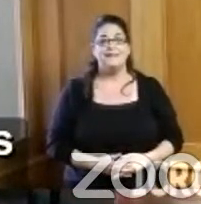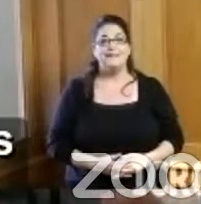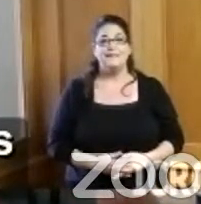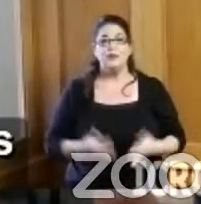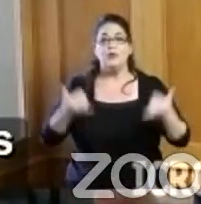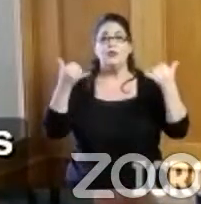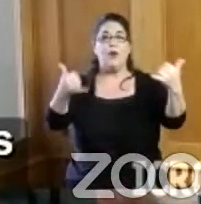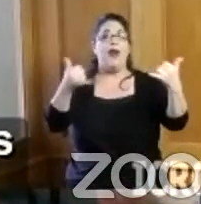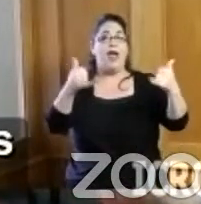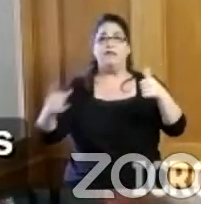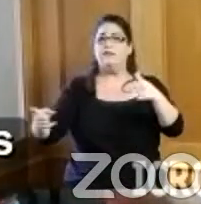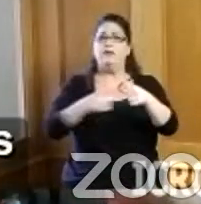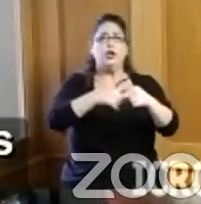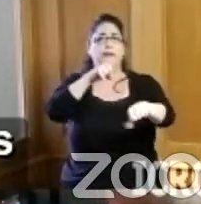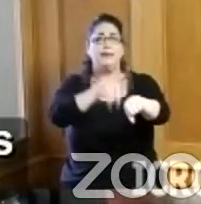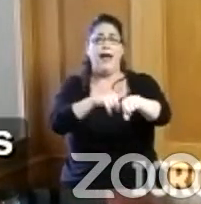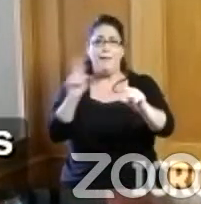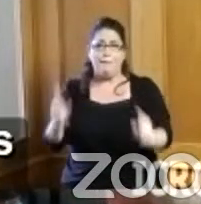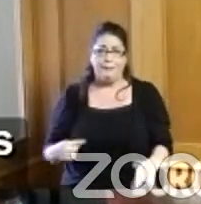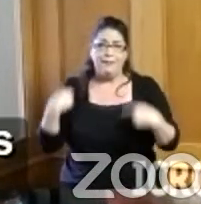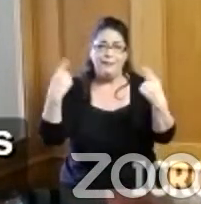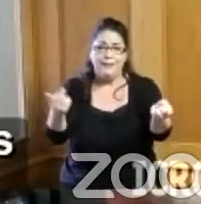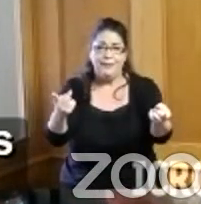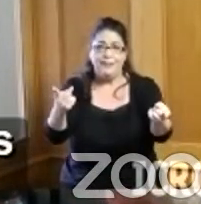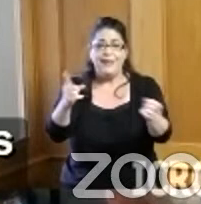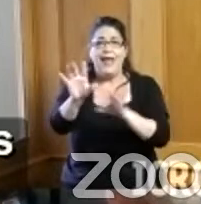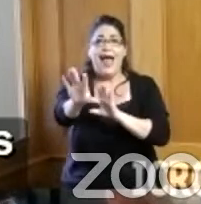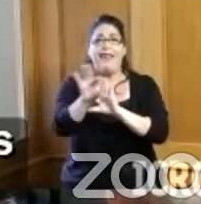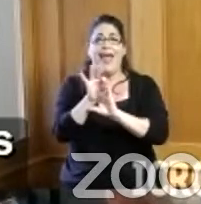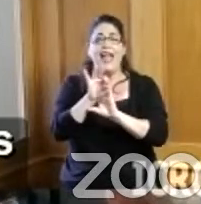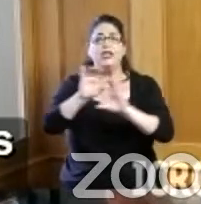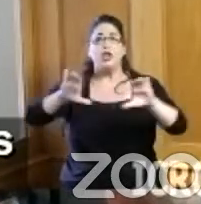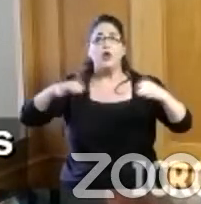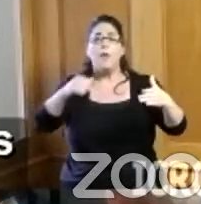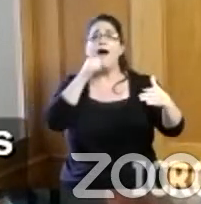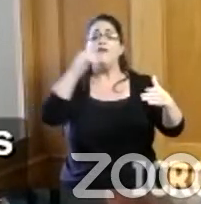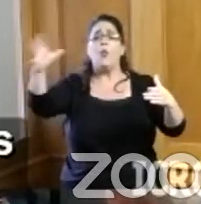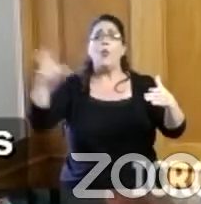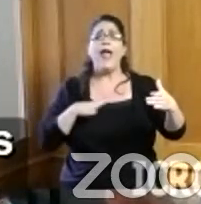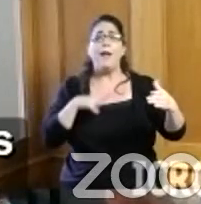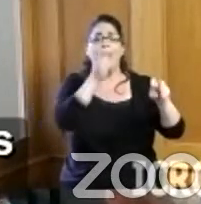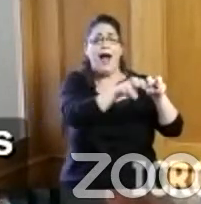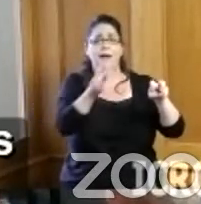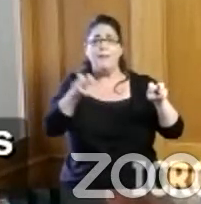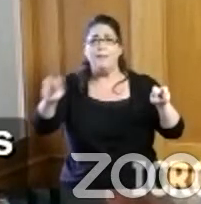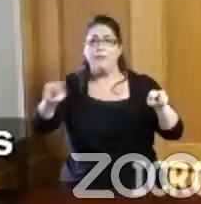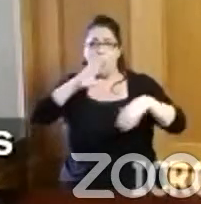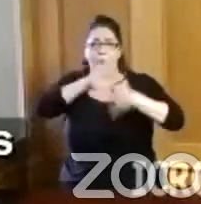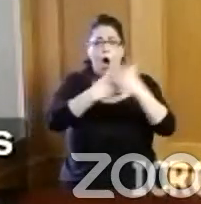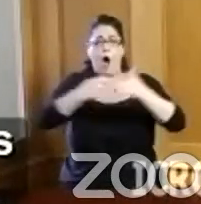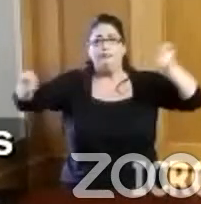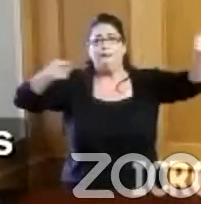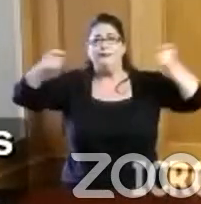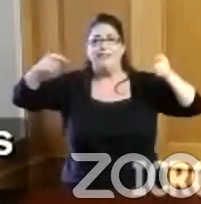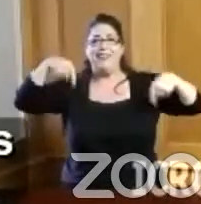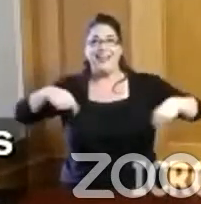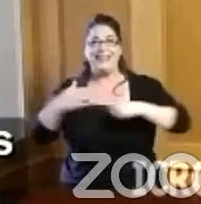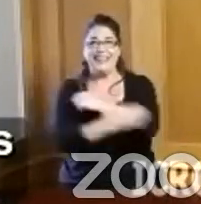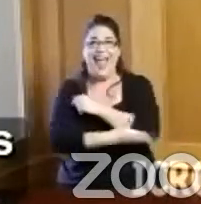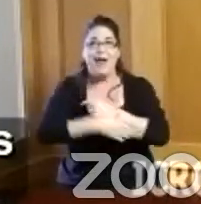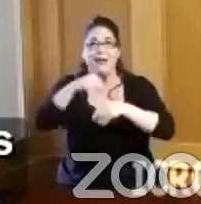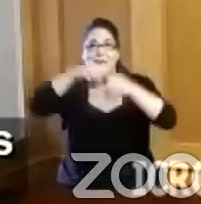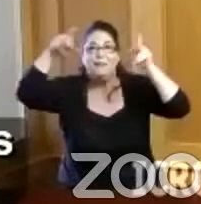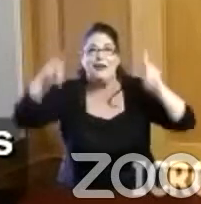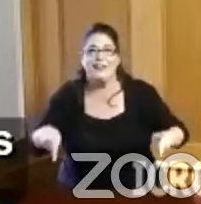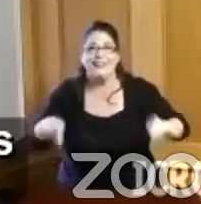This is the first time that an elected group of women have presided over the county. In